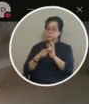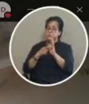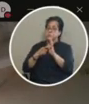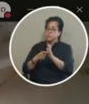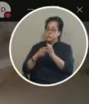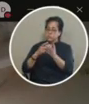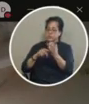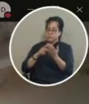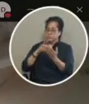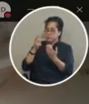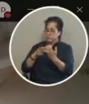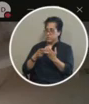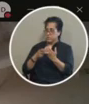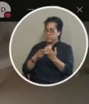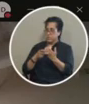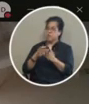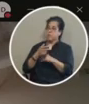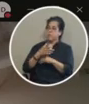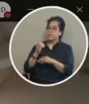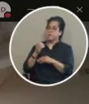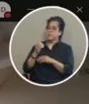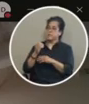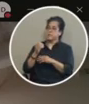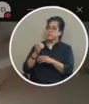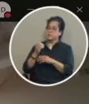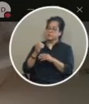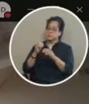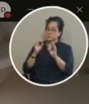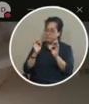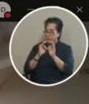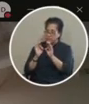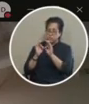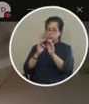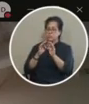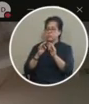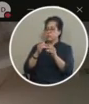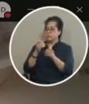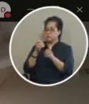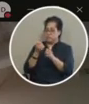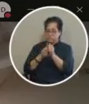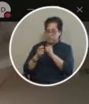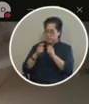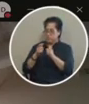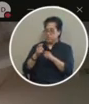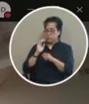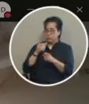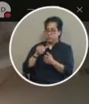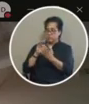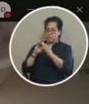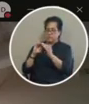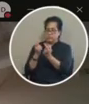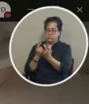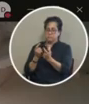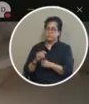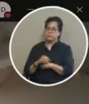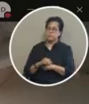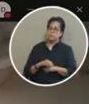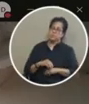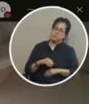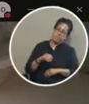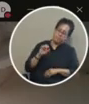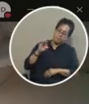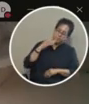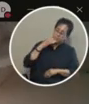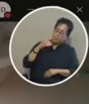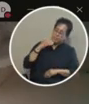all the projects and what the evaluation, the projects that are going to be going through this evaluation that we'll be bringing back to council as well. All right. Thank you